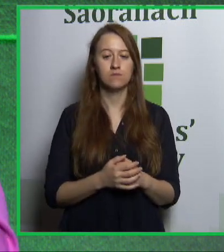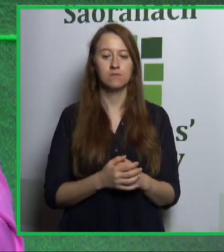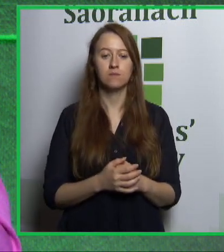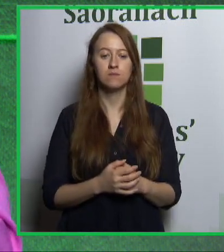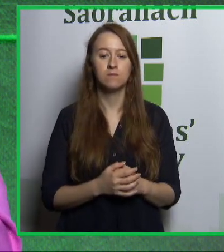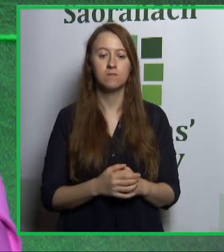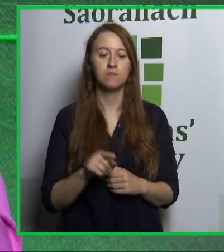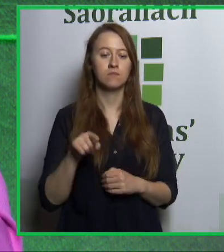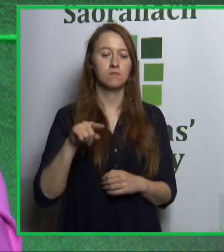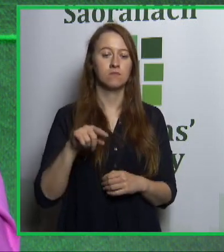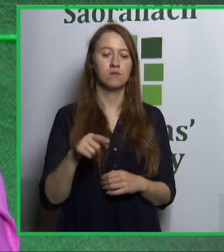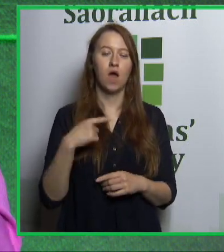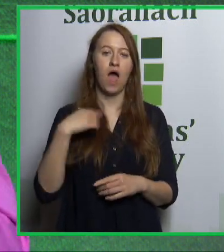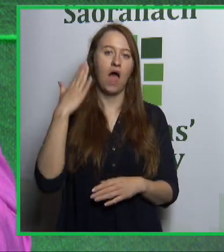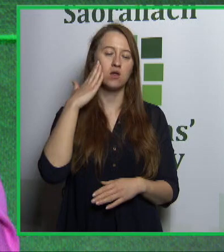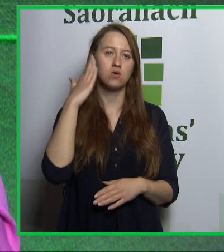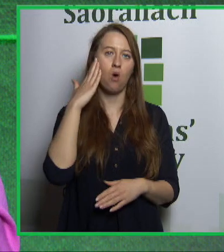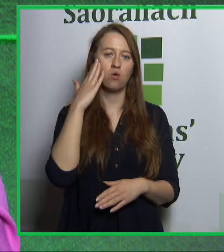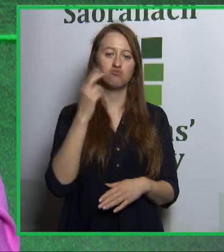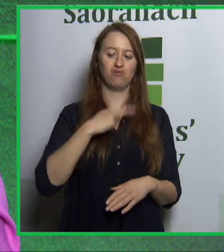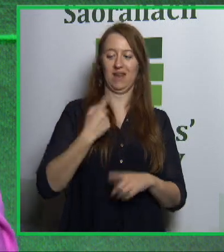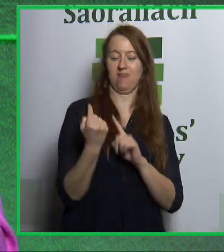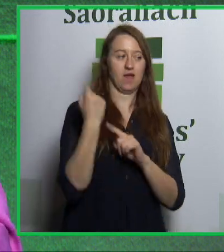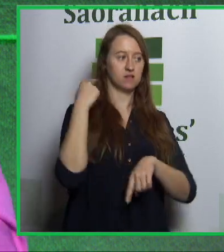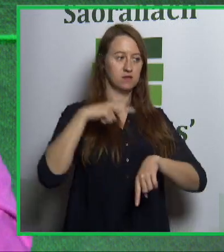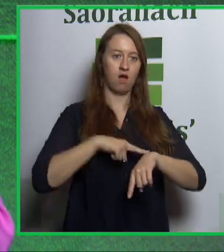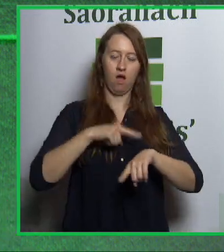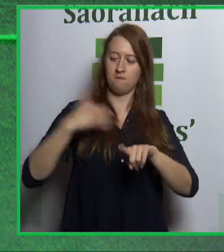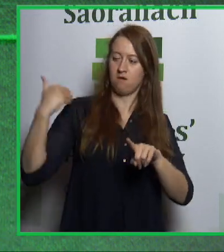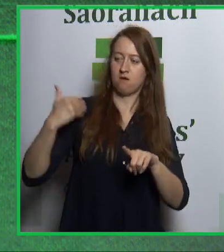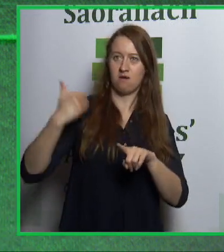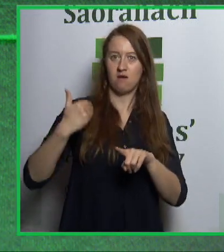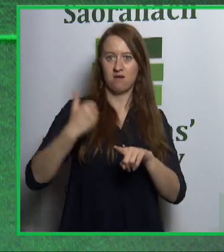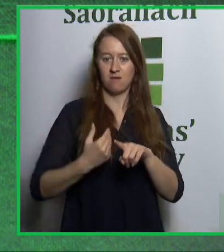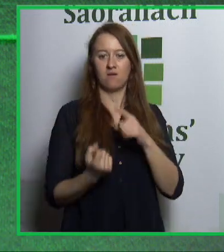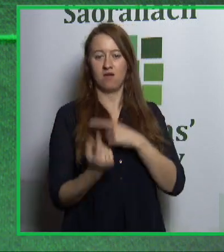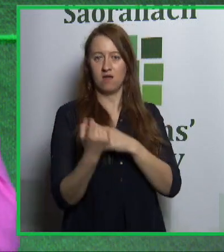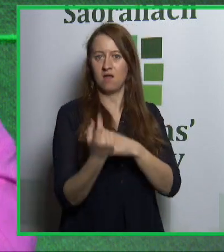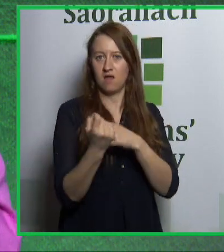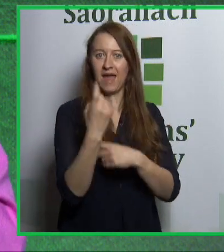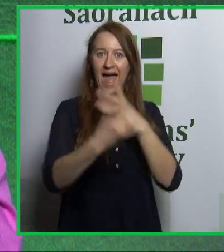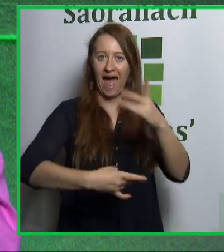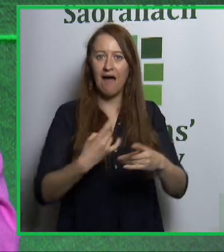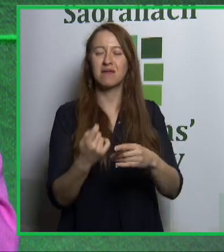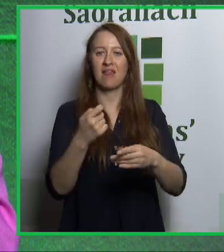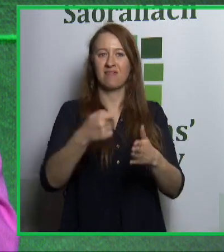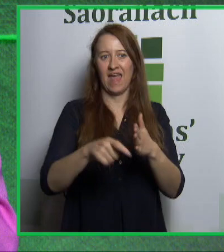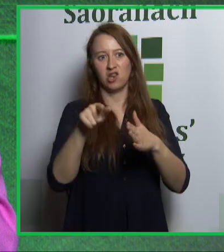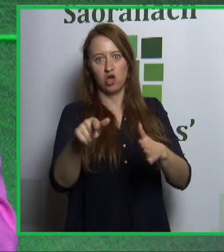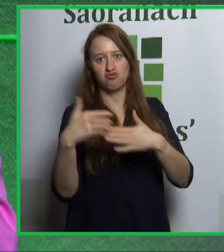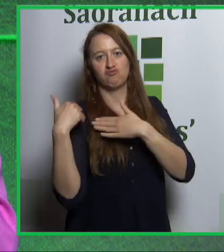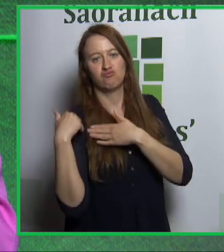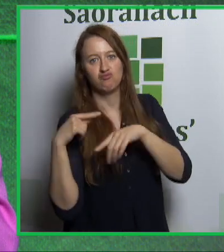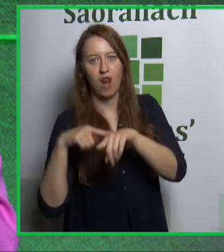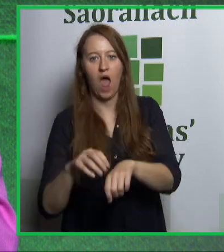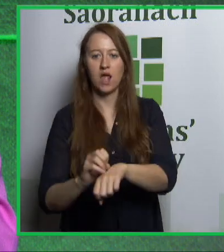There's a point where, you know, something happens and obviously you have to face the consequences of your addiction. A lot of that is would be